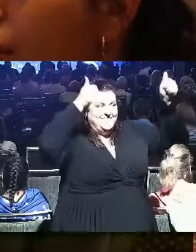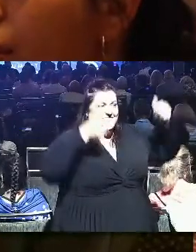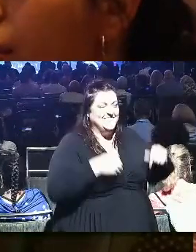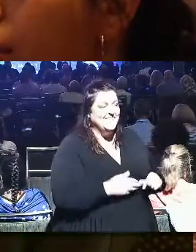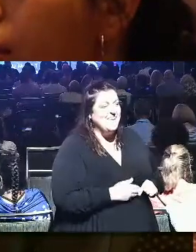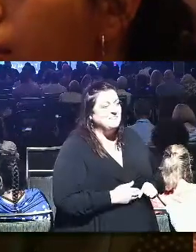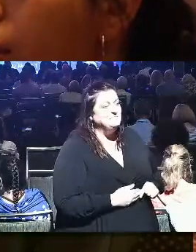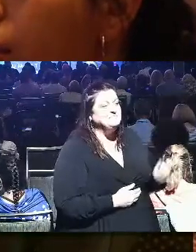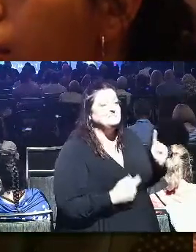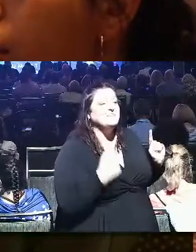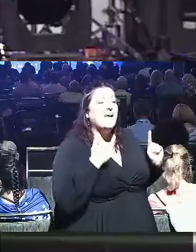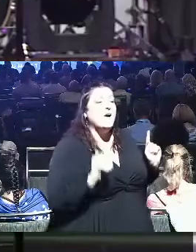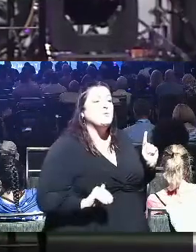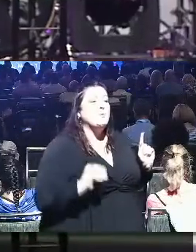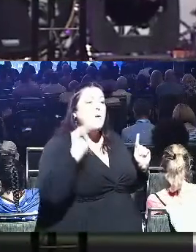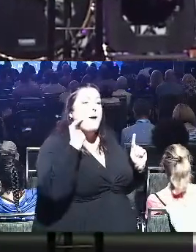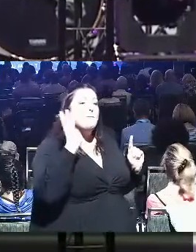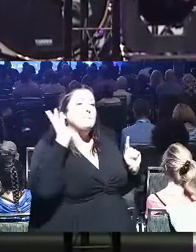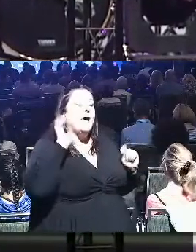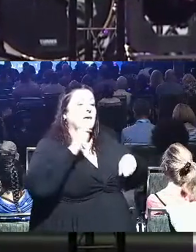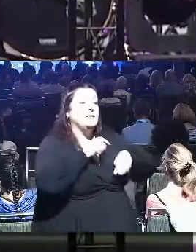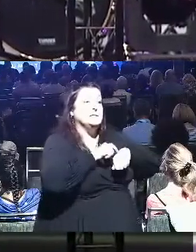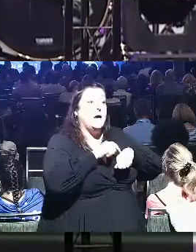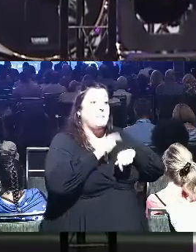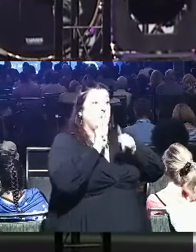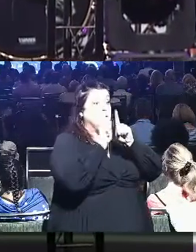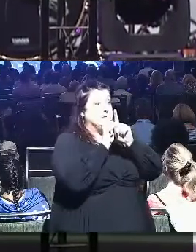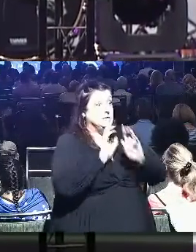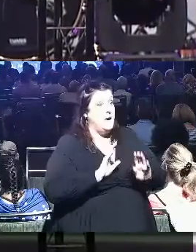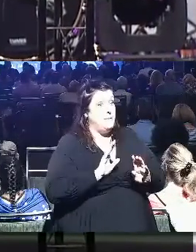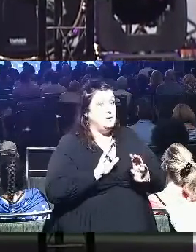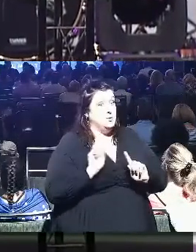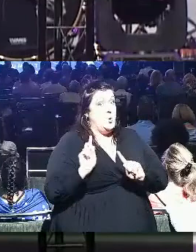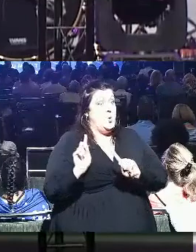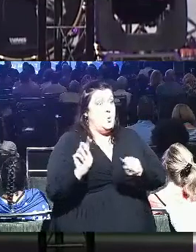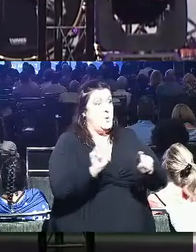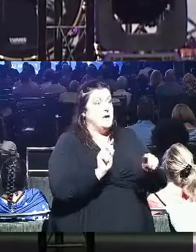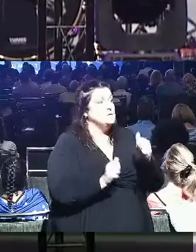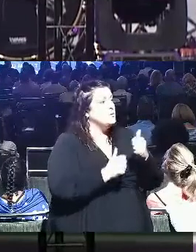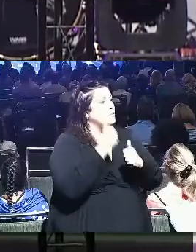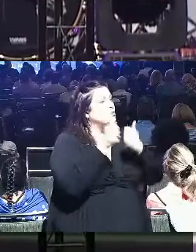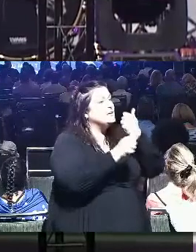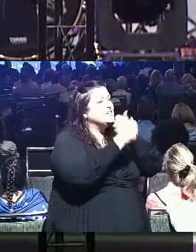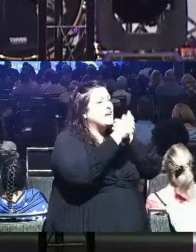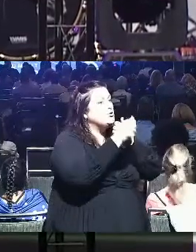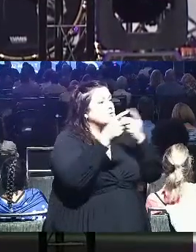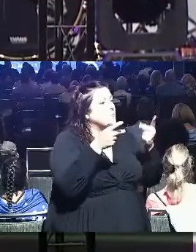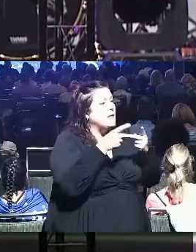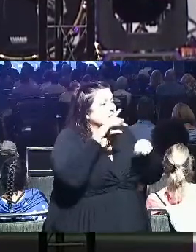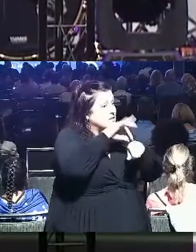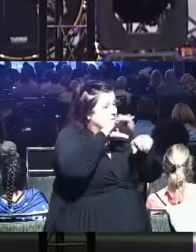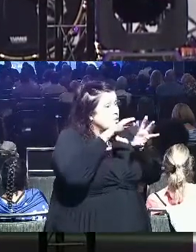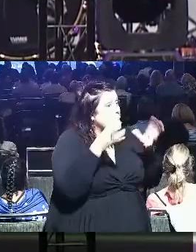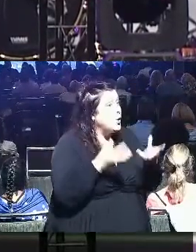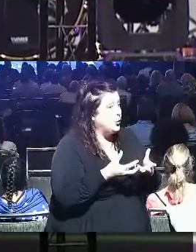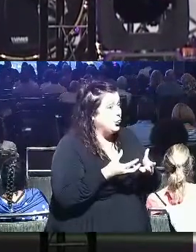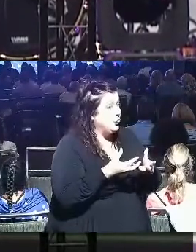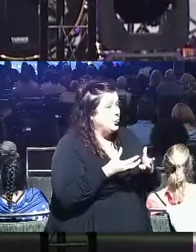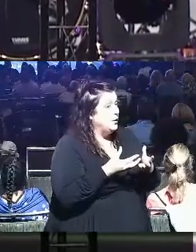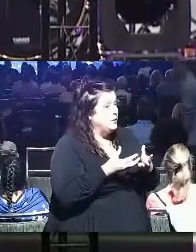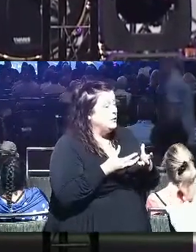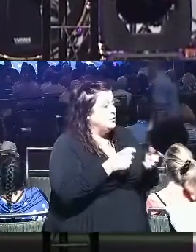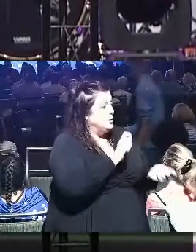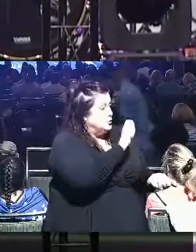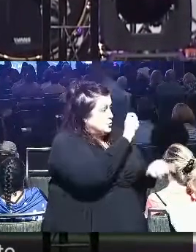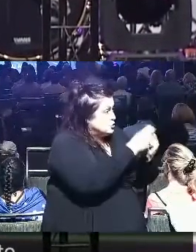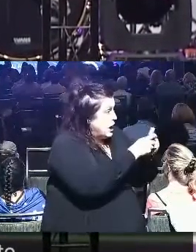I grew up in a time where disciples went to the most dangerous places on earth to change the chaos